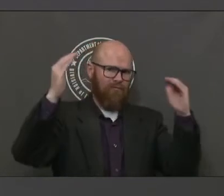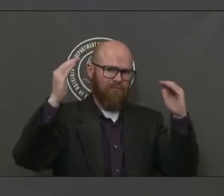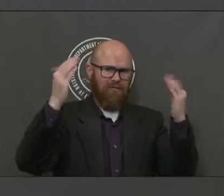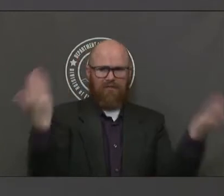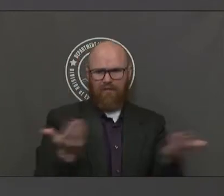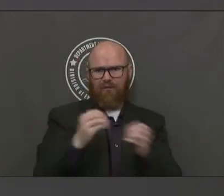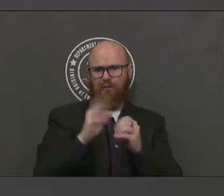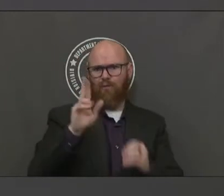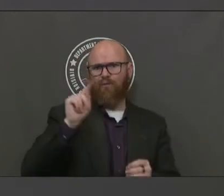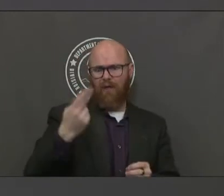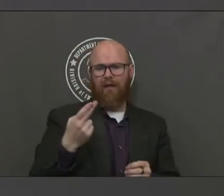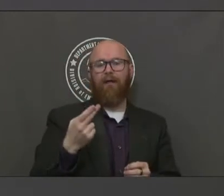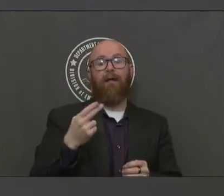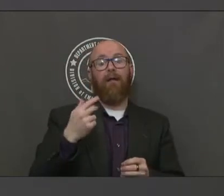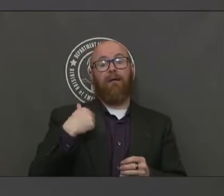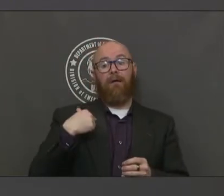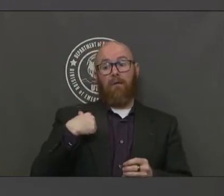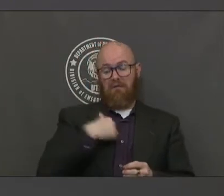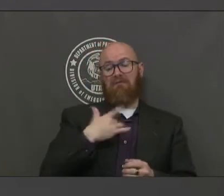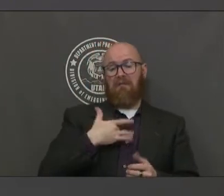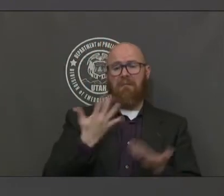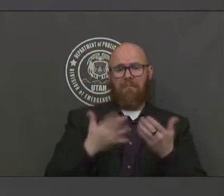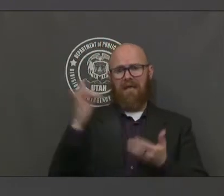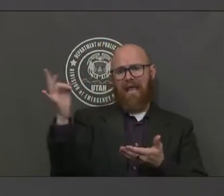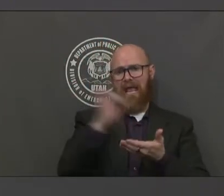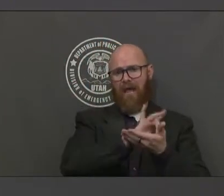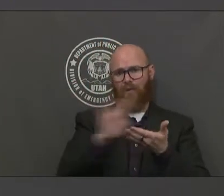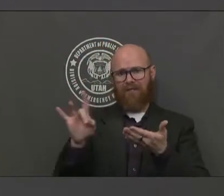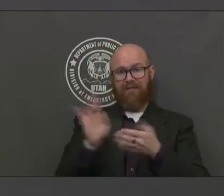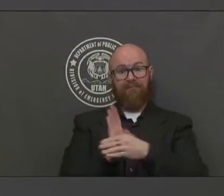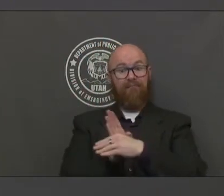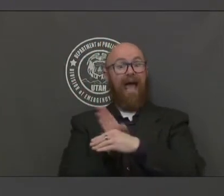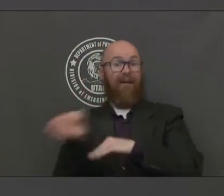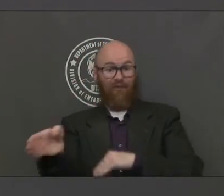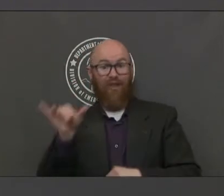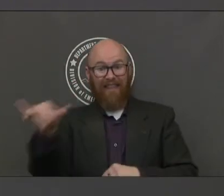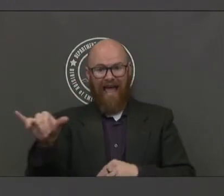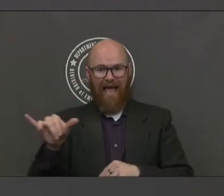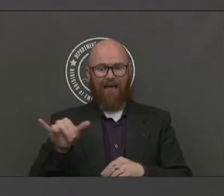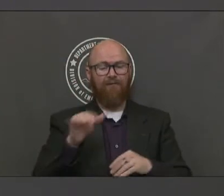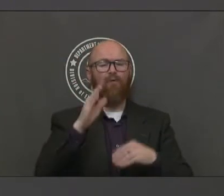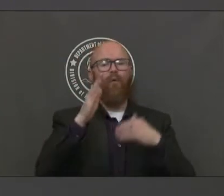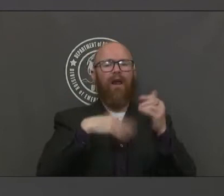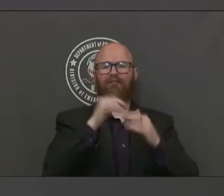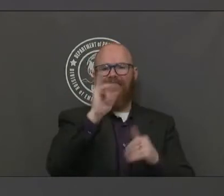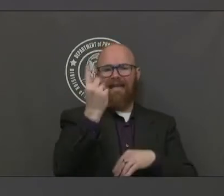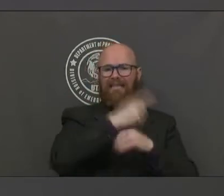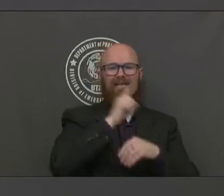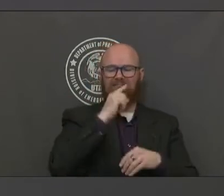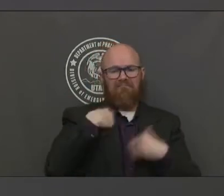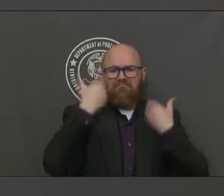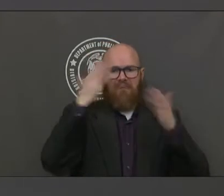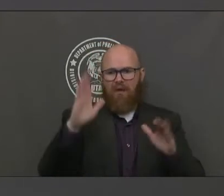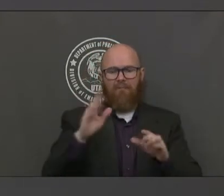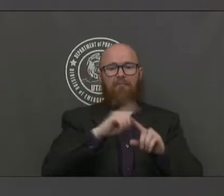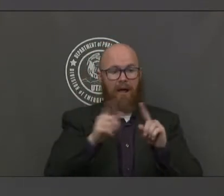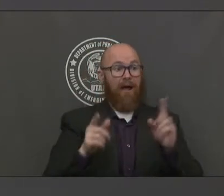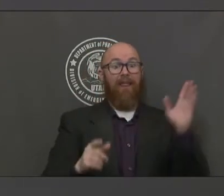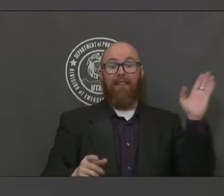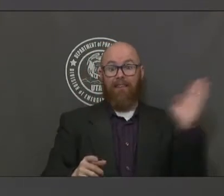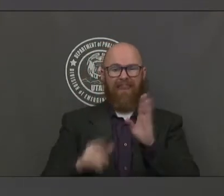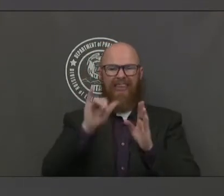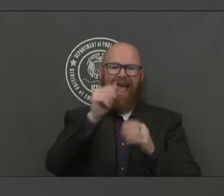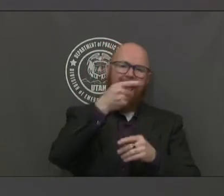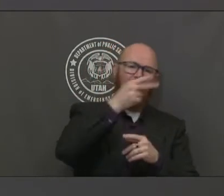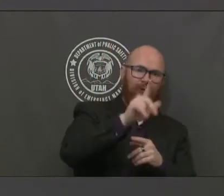to those vaccines, then 8 weeks after that, that gives us some time to get them out, and time for people to get a second dose. And then 8 weeks after that,